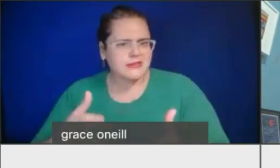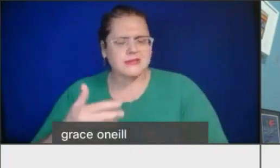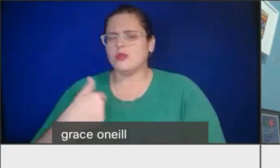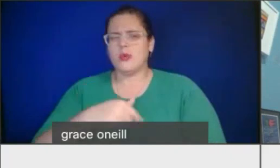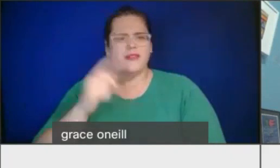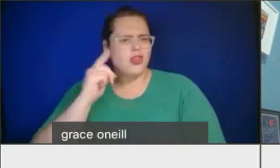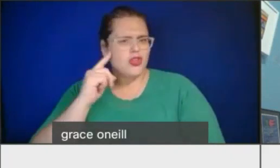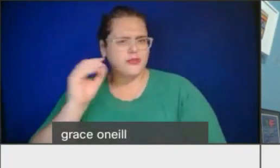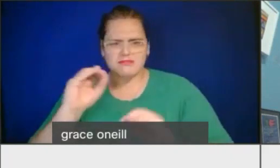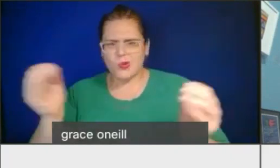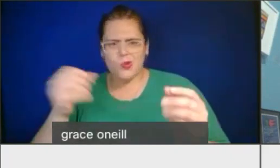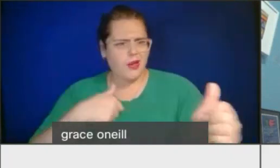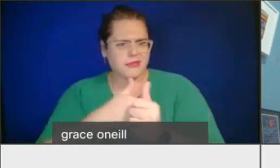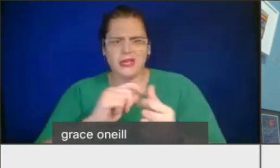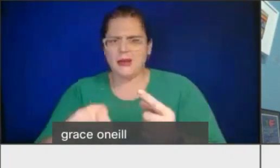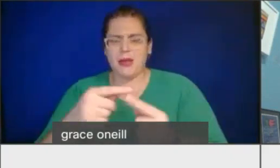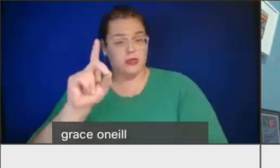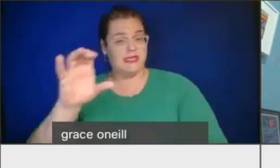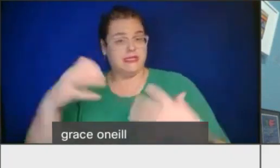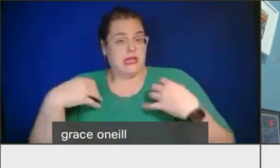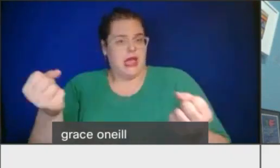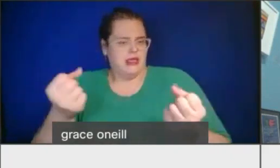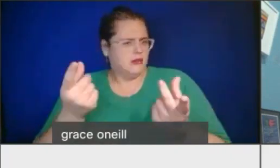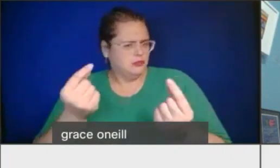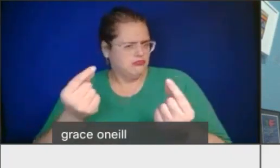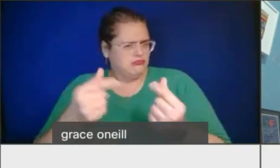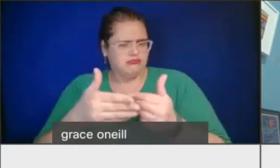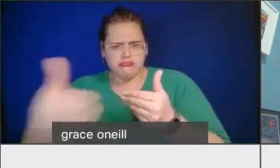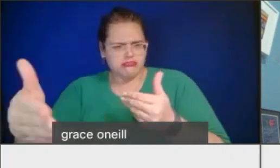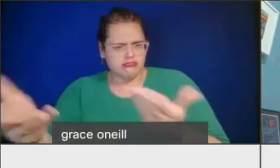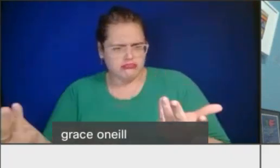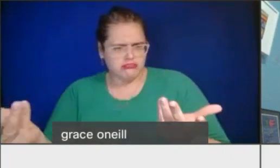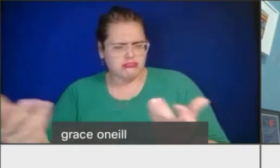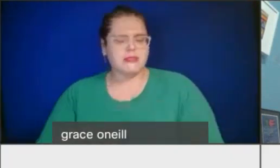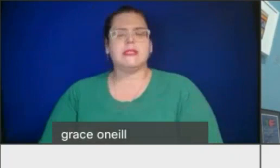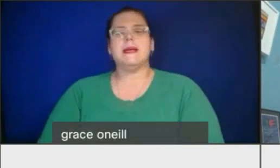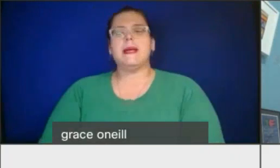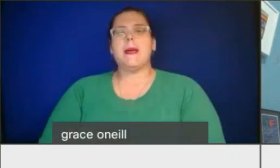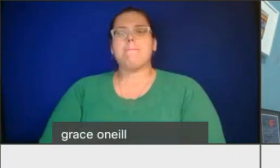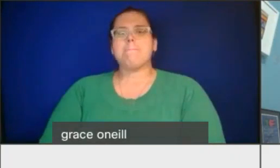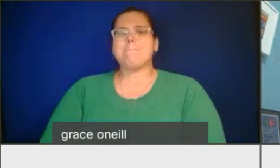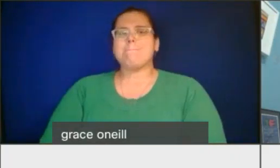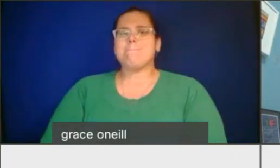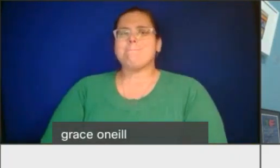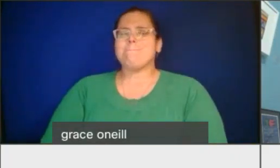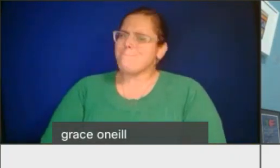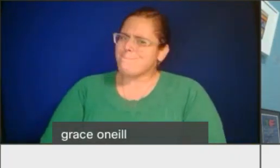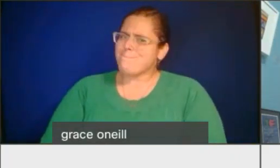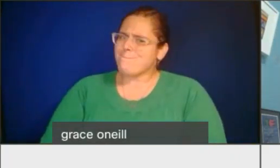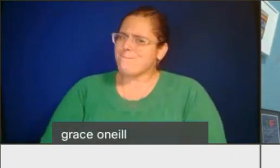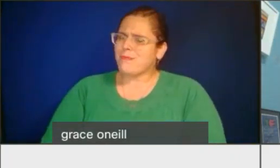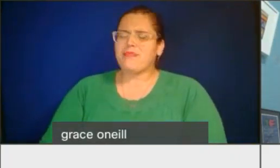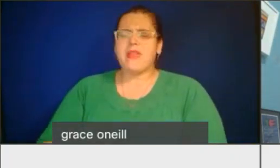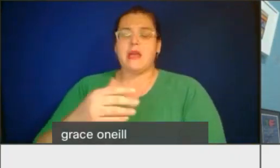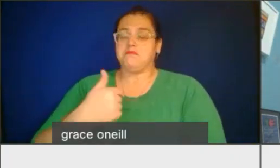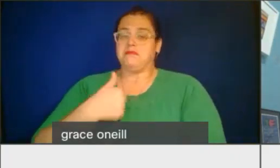how DC Health will proceed. I'm not sure if someone can. We